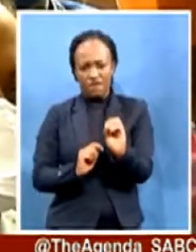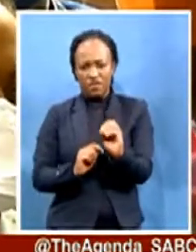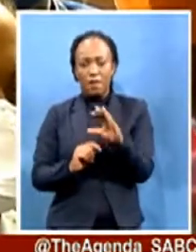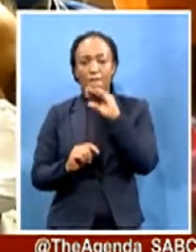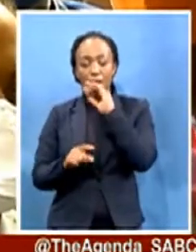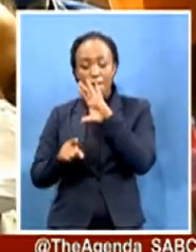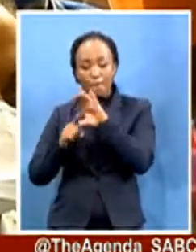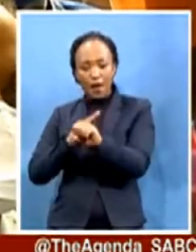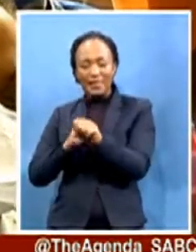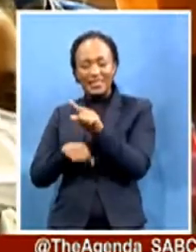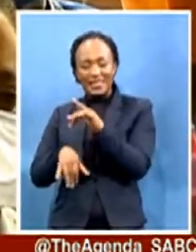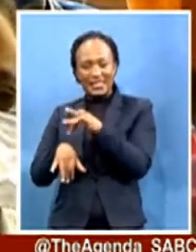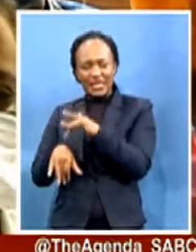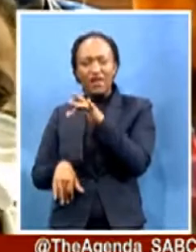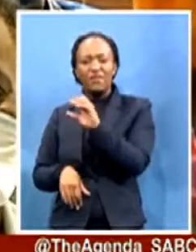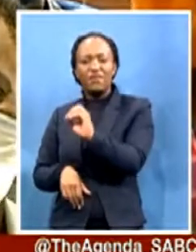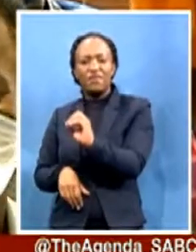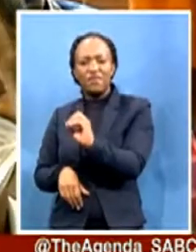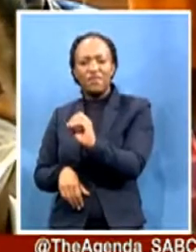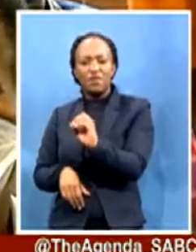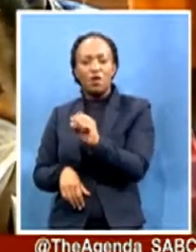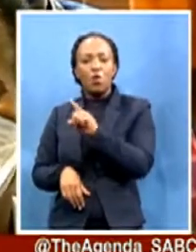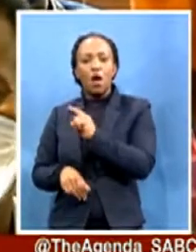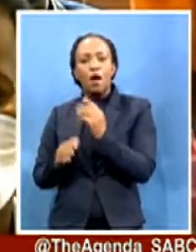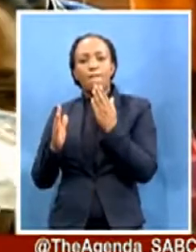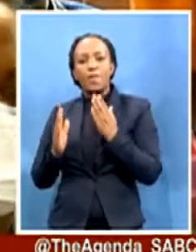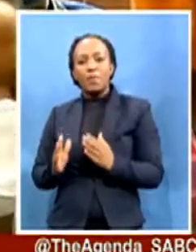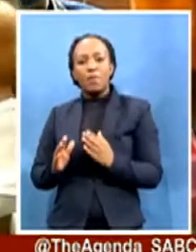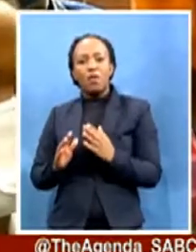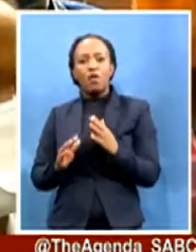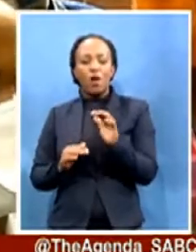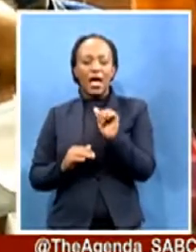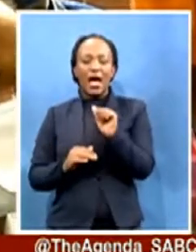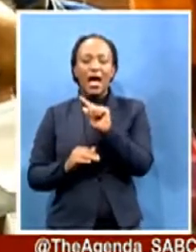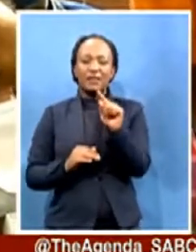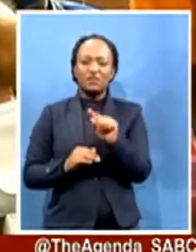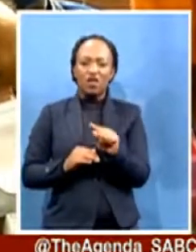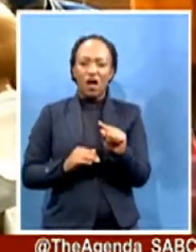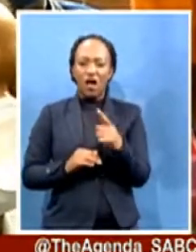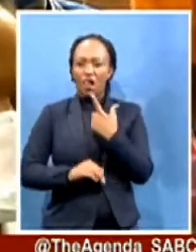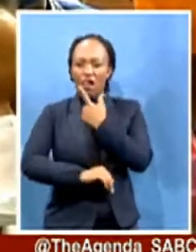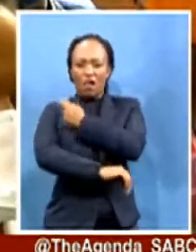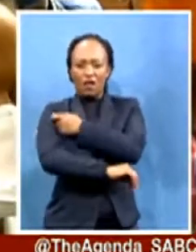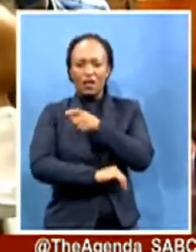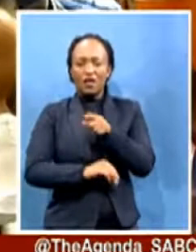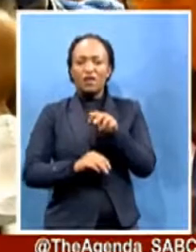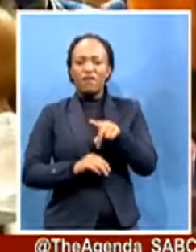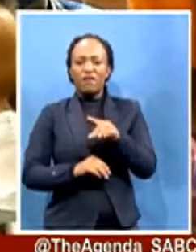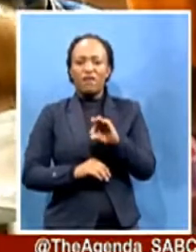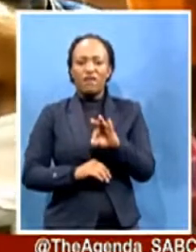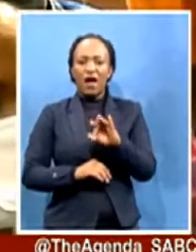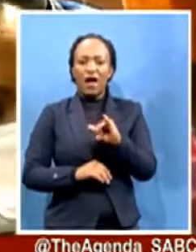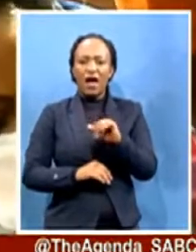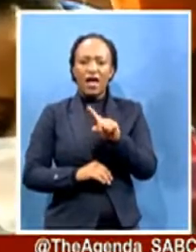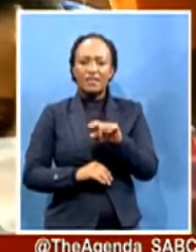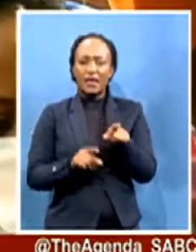are immunized with AstraZeneca, Pfizer, etc., which is not the same as the one that we've got in South Africa. The one that we have